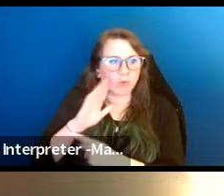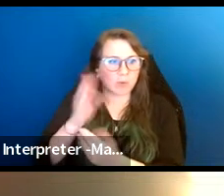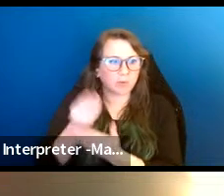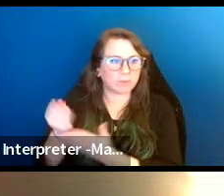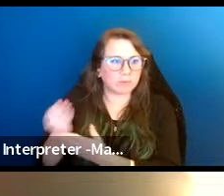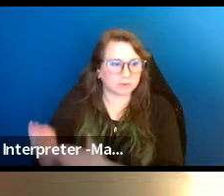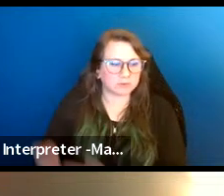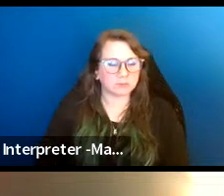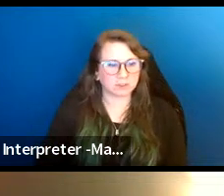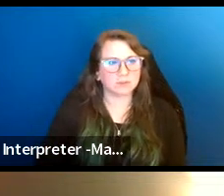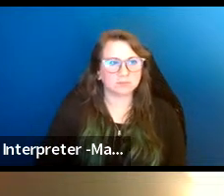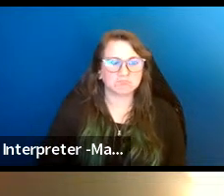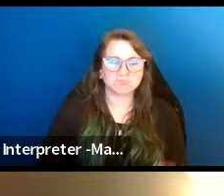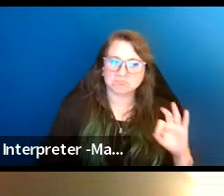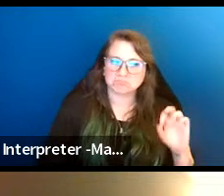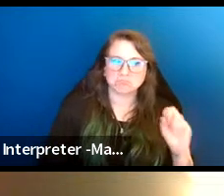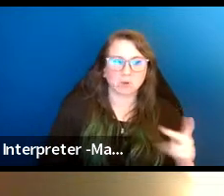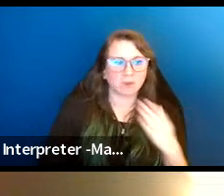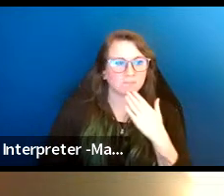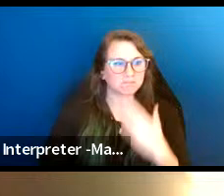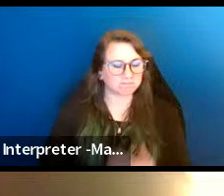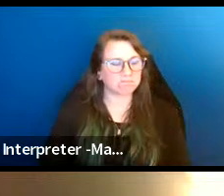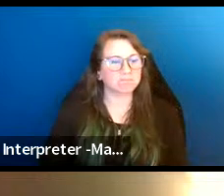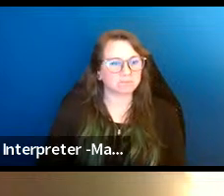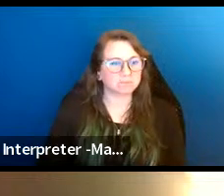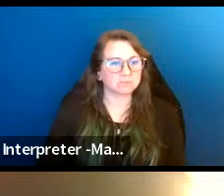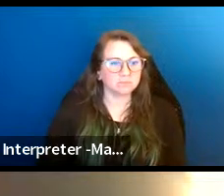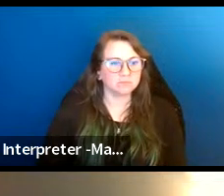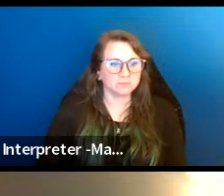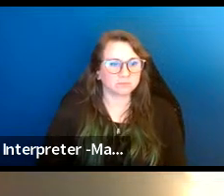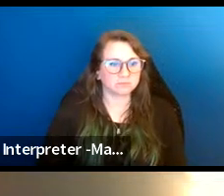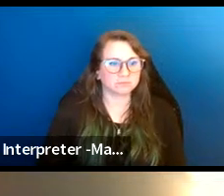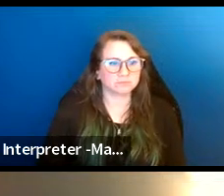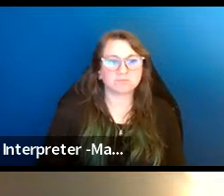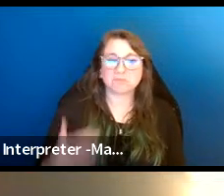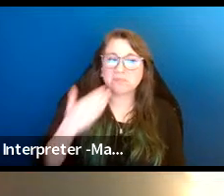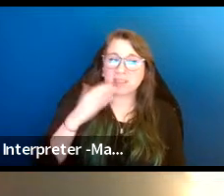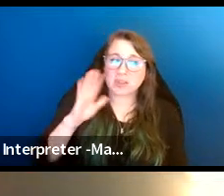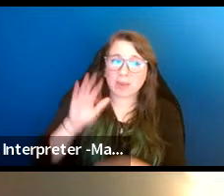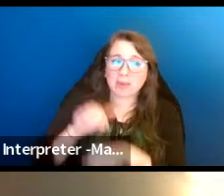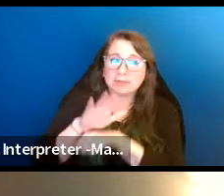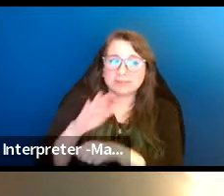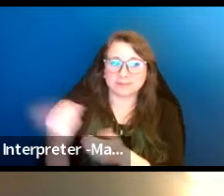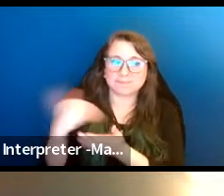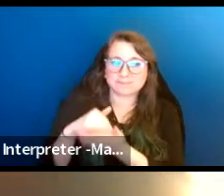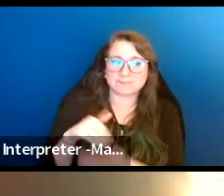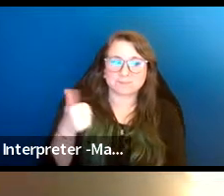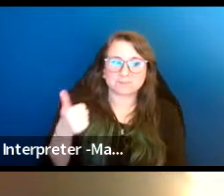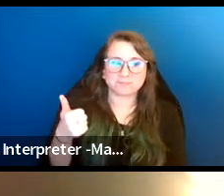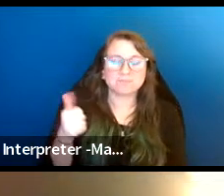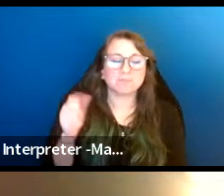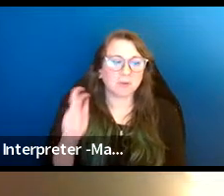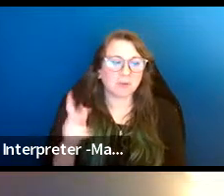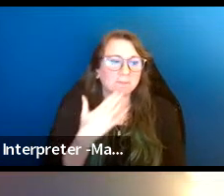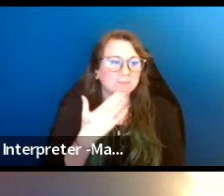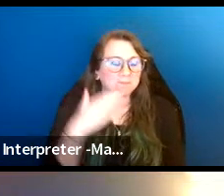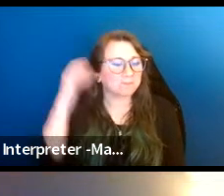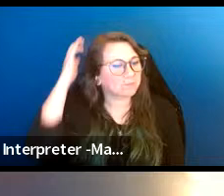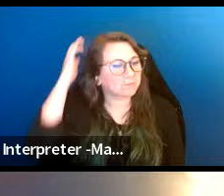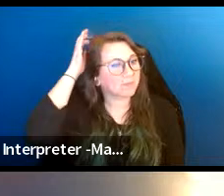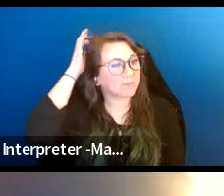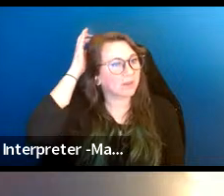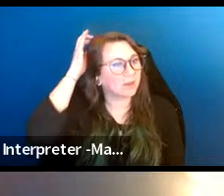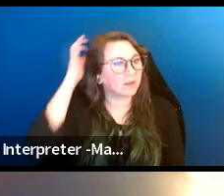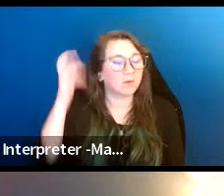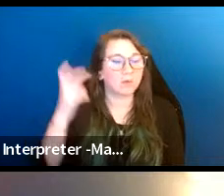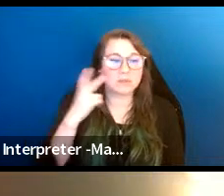purchasing. Okay. Okay, well, sounds good to I can me. I'll resend it though. Okay. Well, let's see if we can get